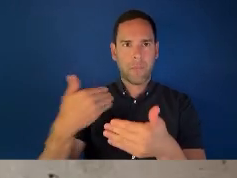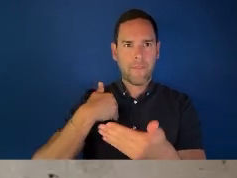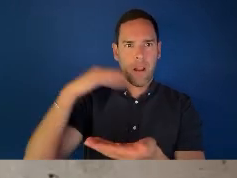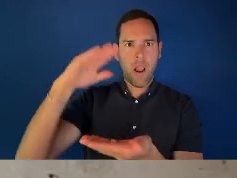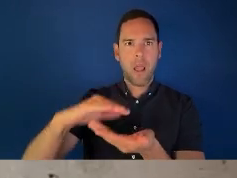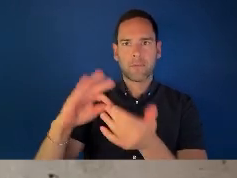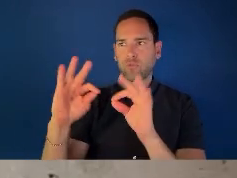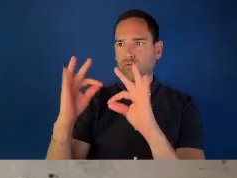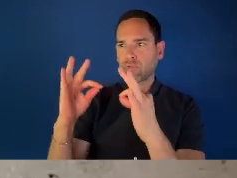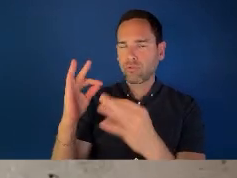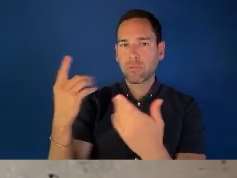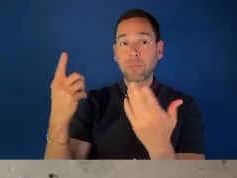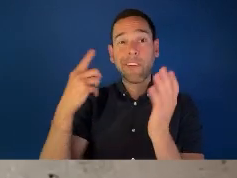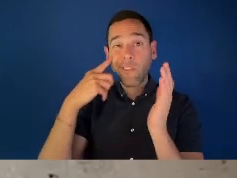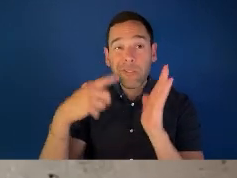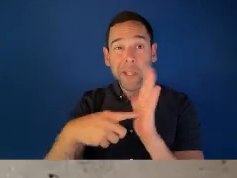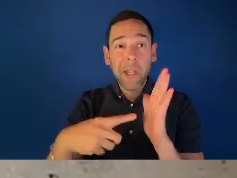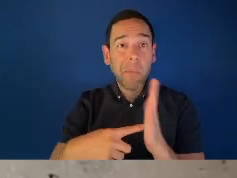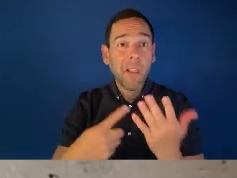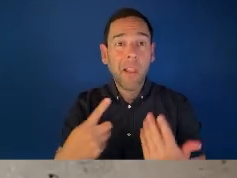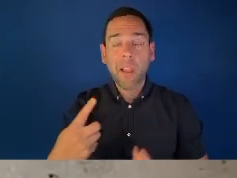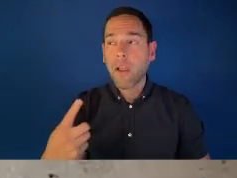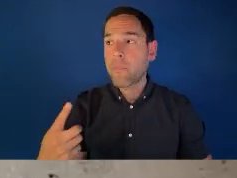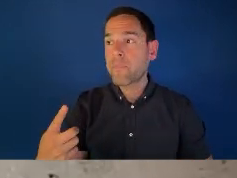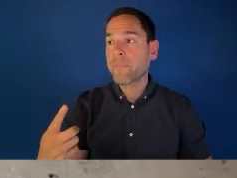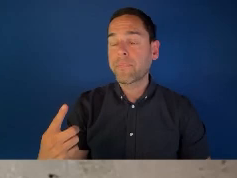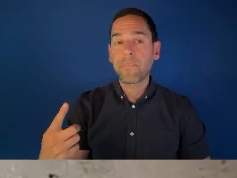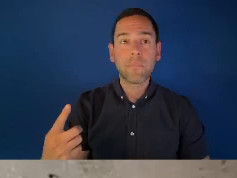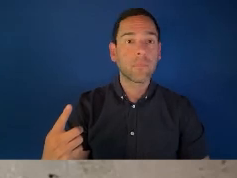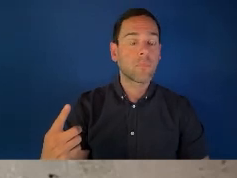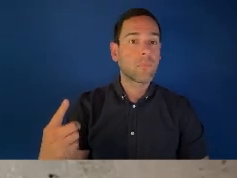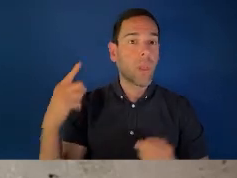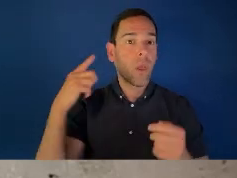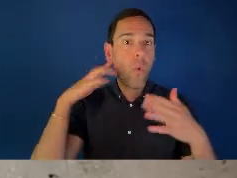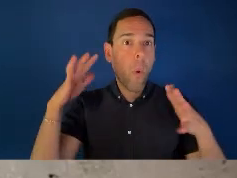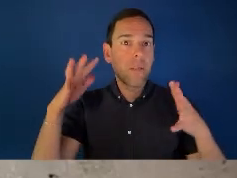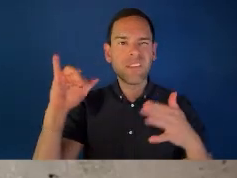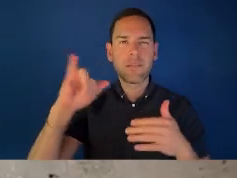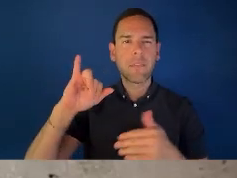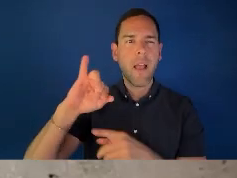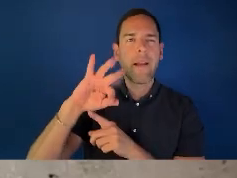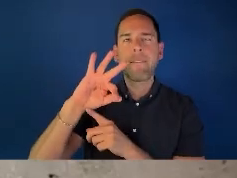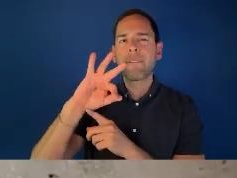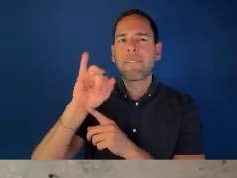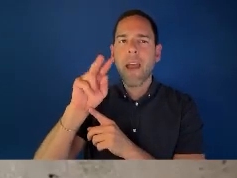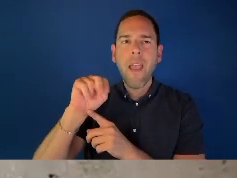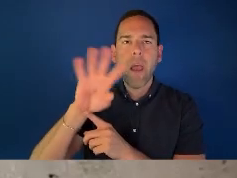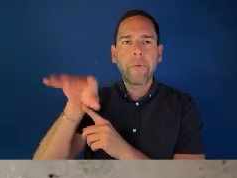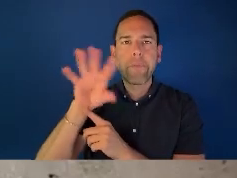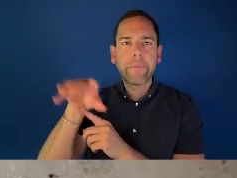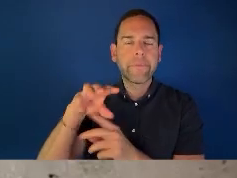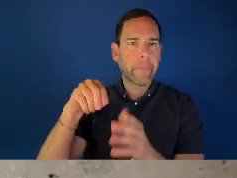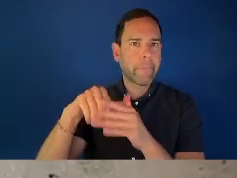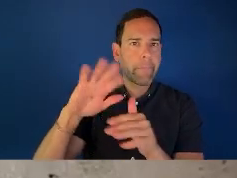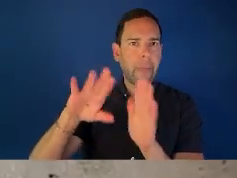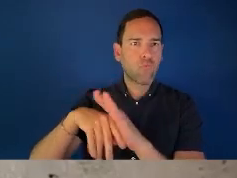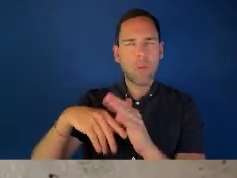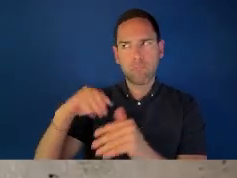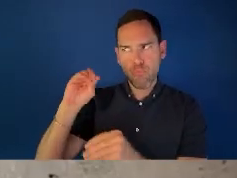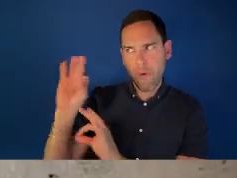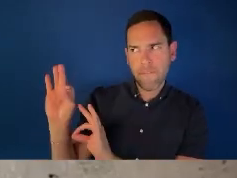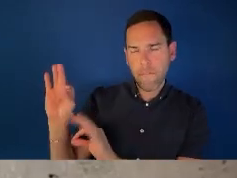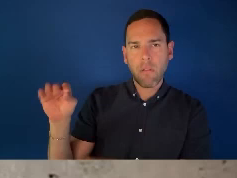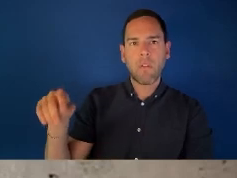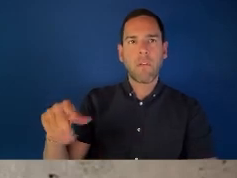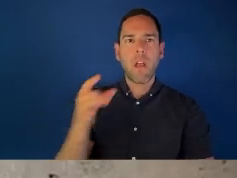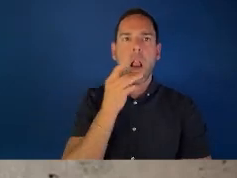I think that giving people the choice of whether or not they want to leave the room is also a good idea. I mean, like for me personally, I